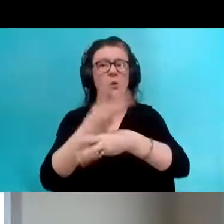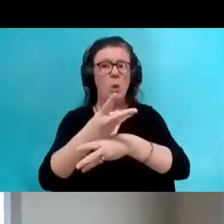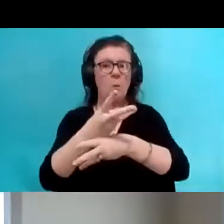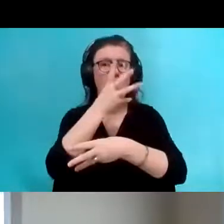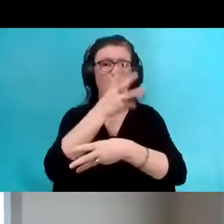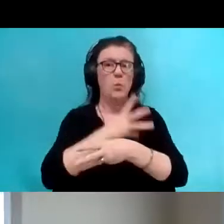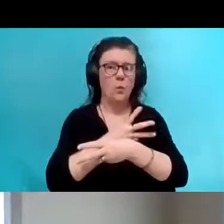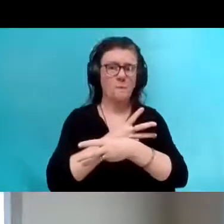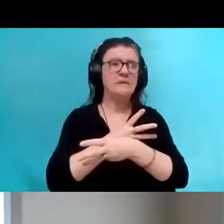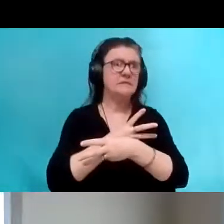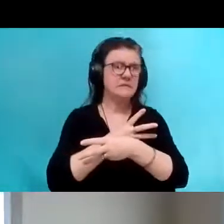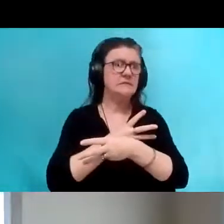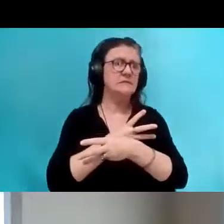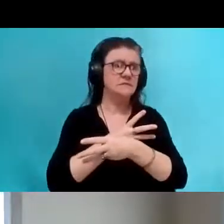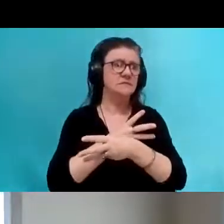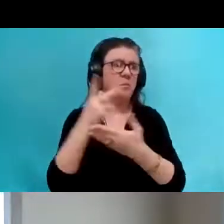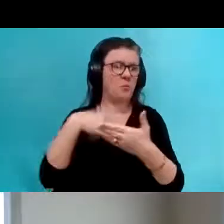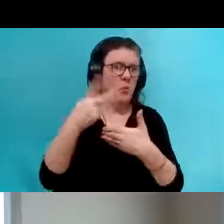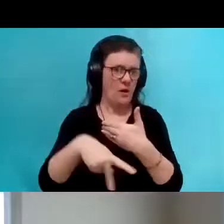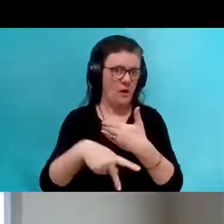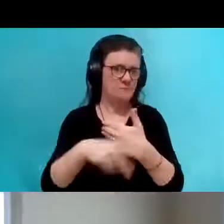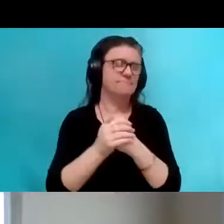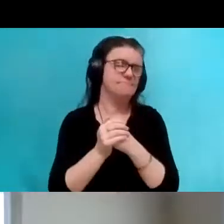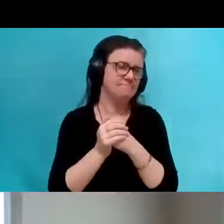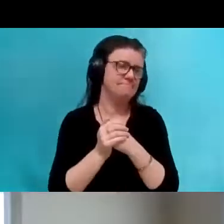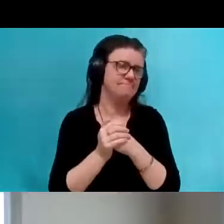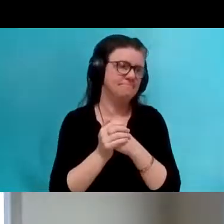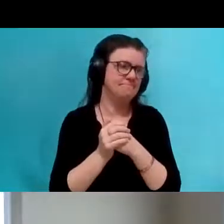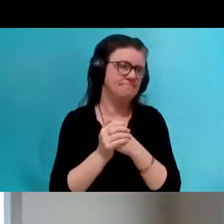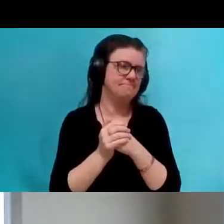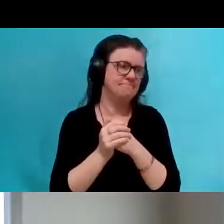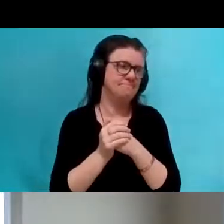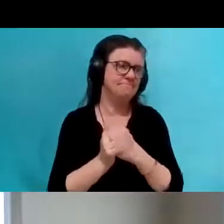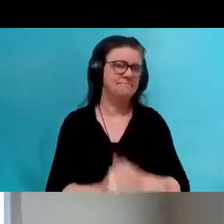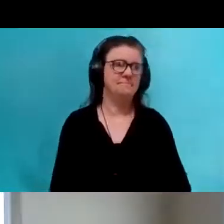program to improve the planning, production, and use of gender statistics globally.